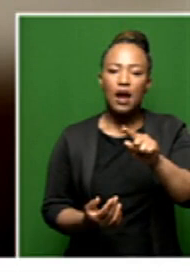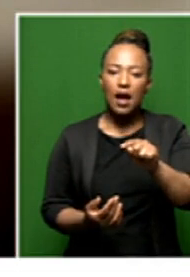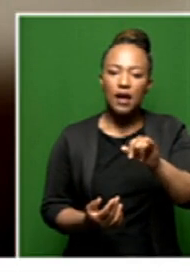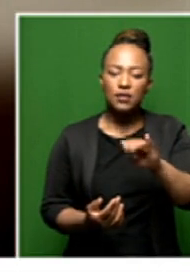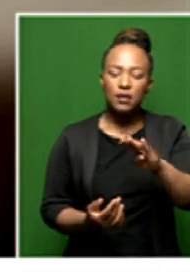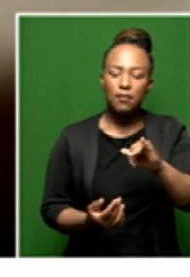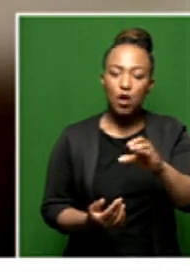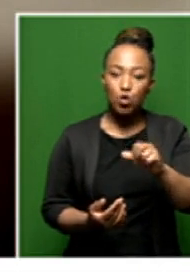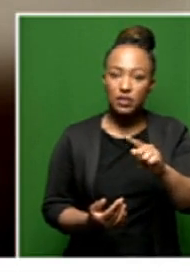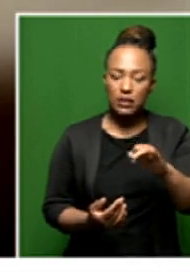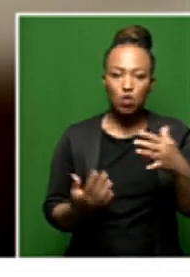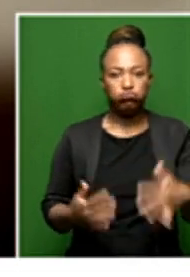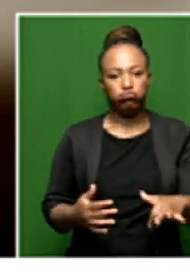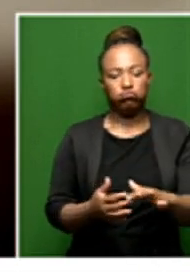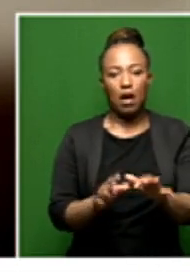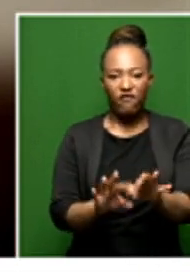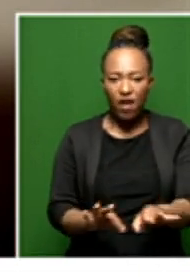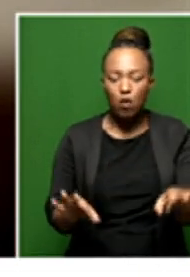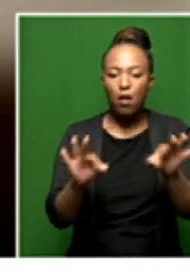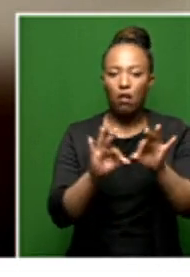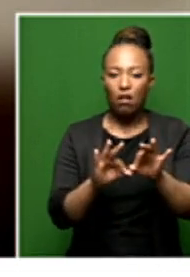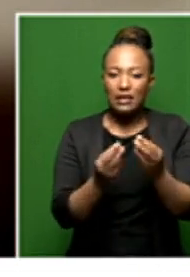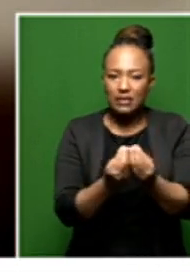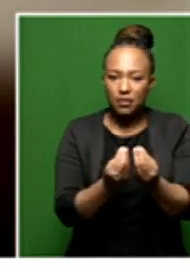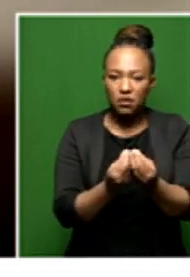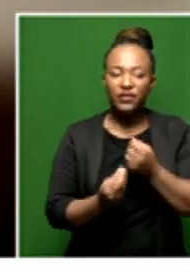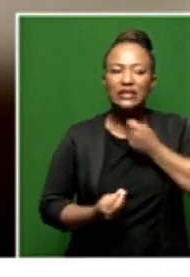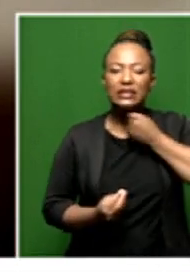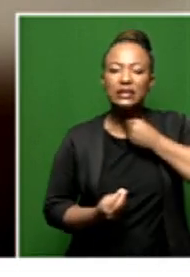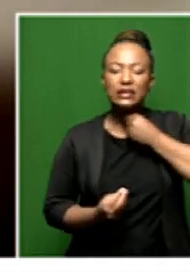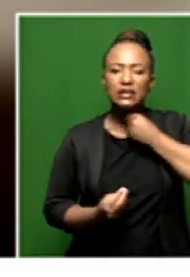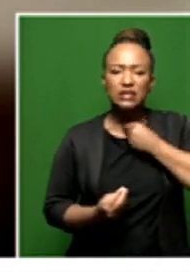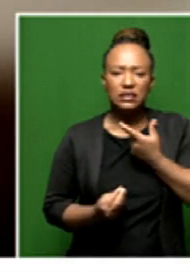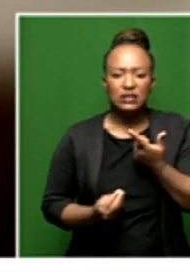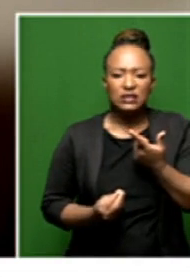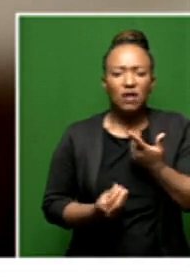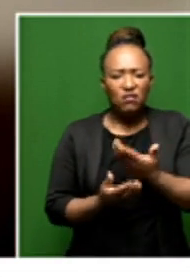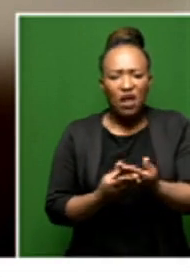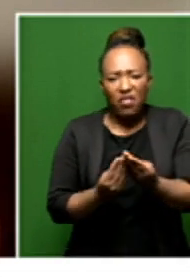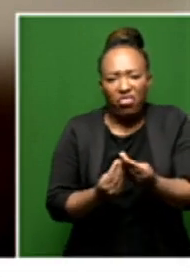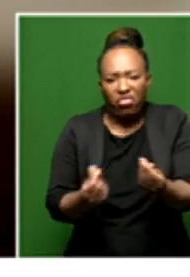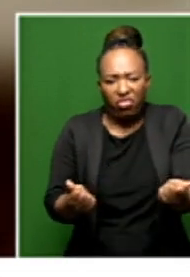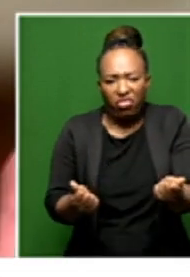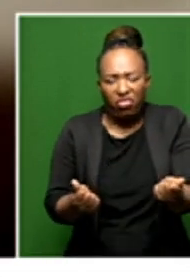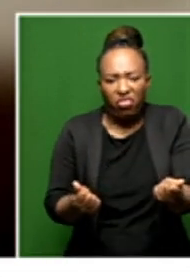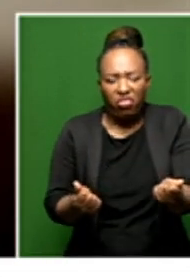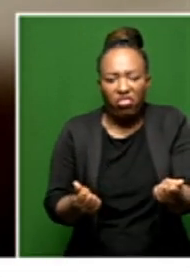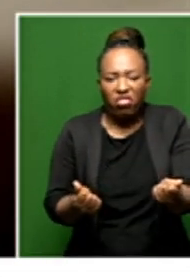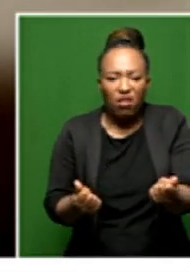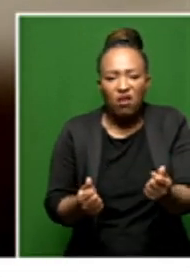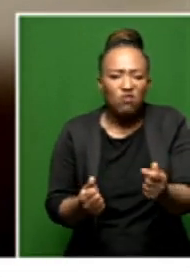precious resource. So if you have a sore throat, you're probably going to get better without taking antibiotics. And if it